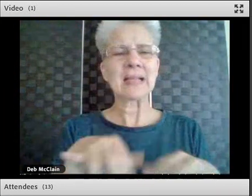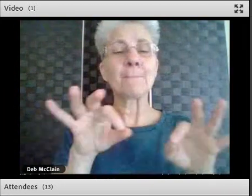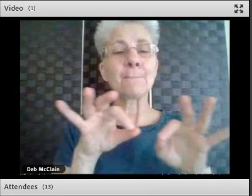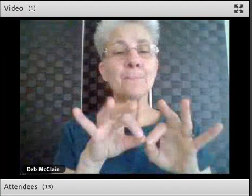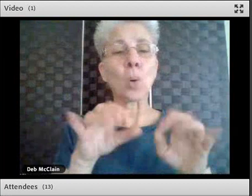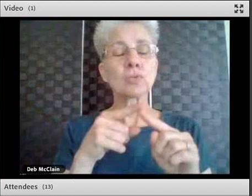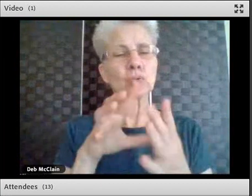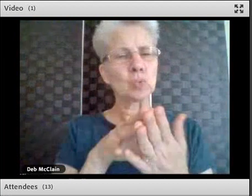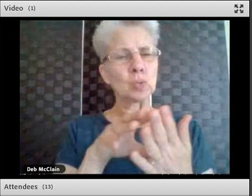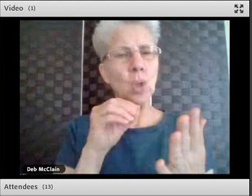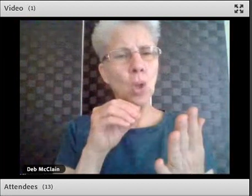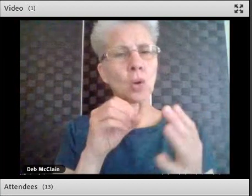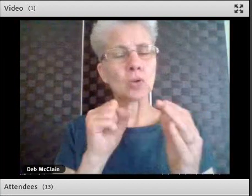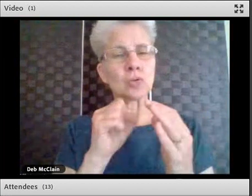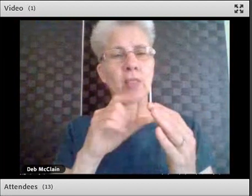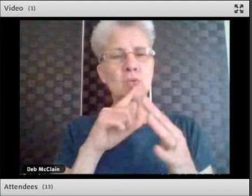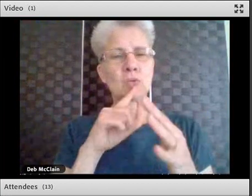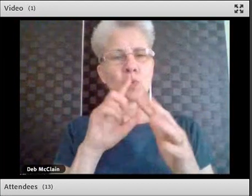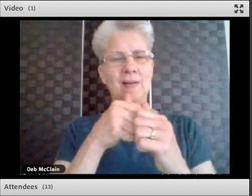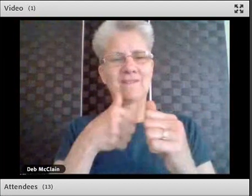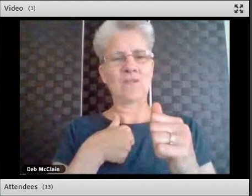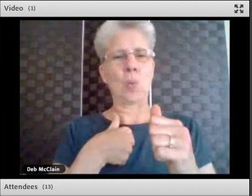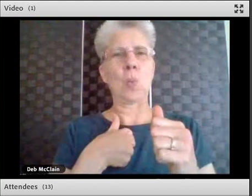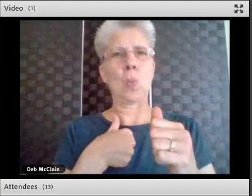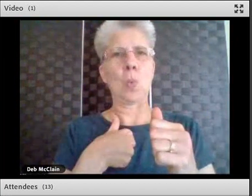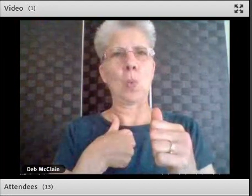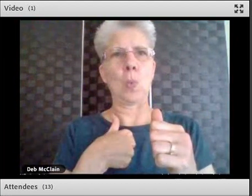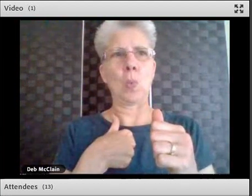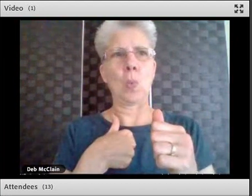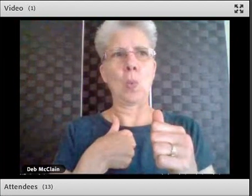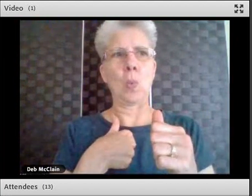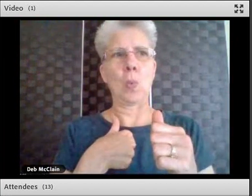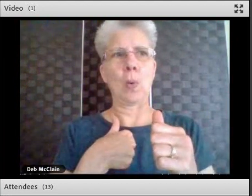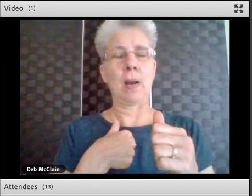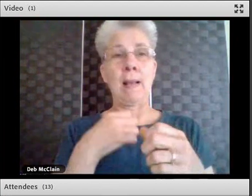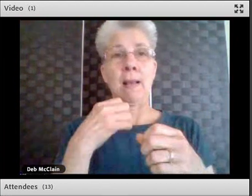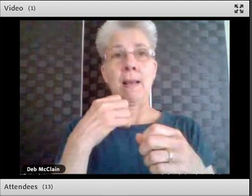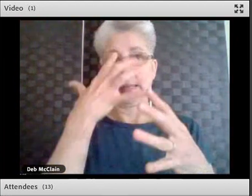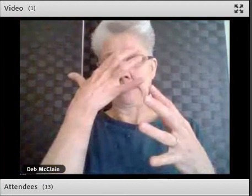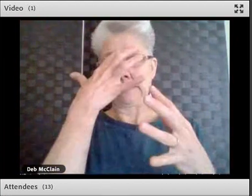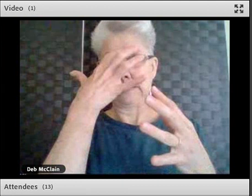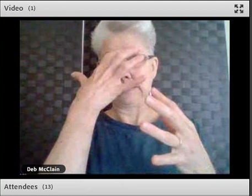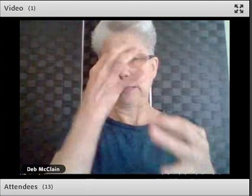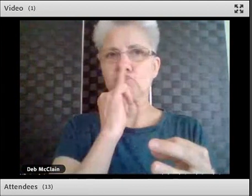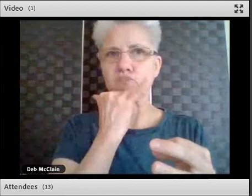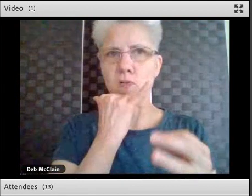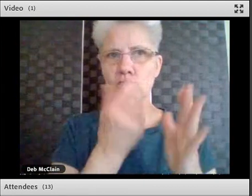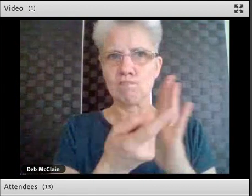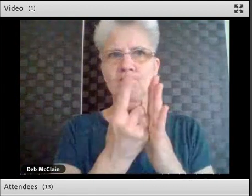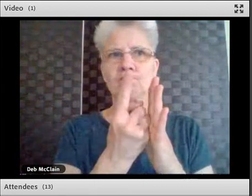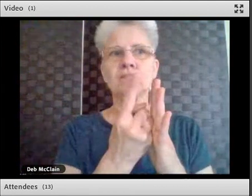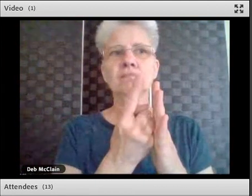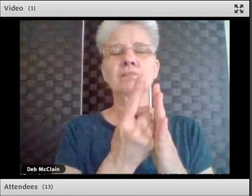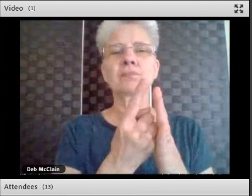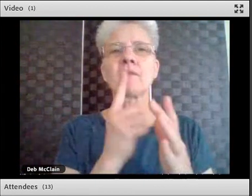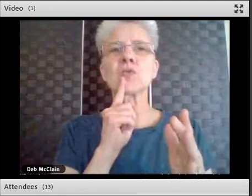to learn so that you can avoid jumping to wrong conclusions, for sure.